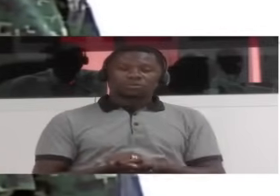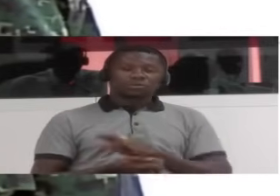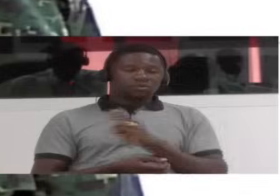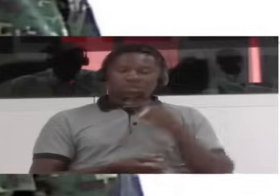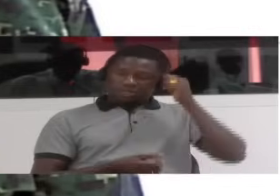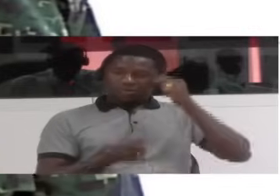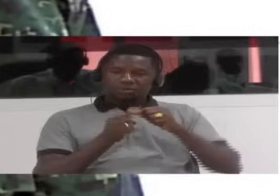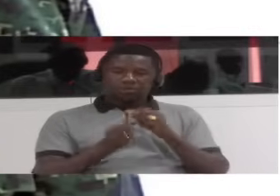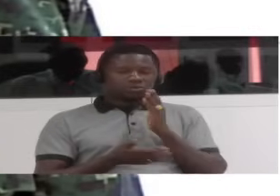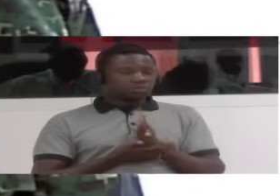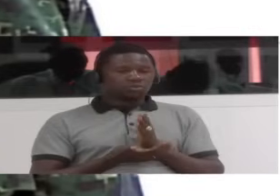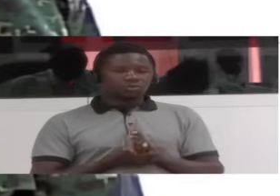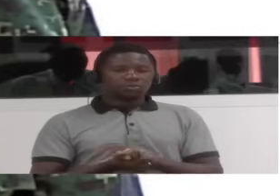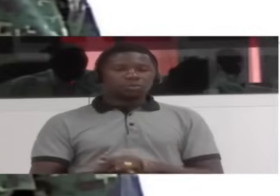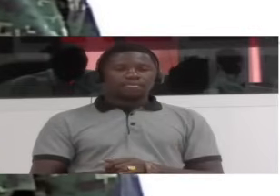remember definitely.